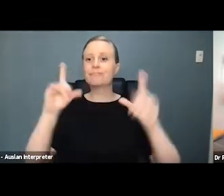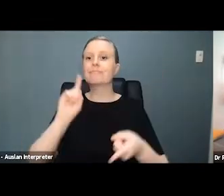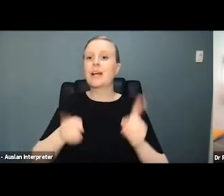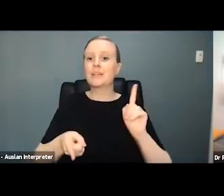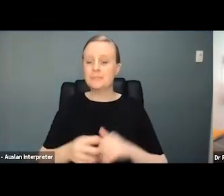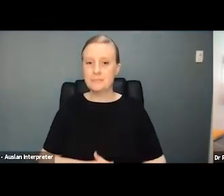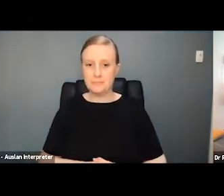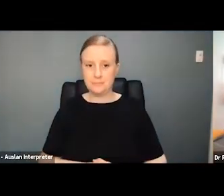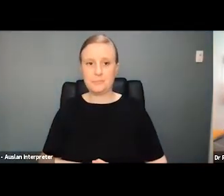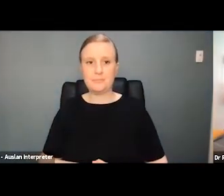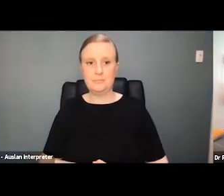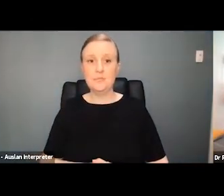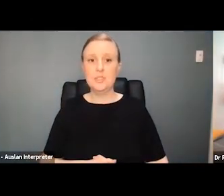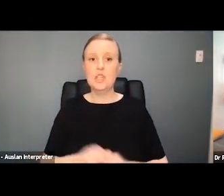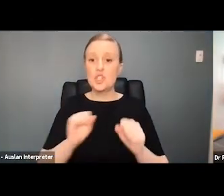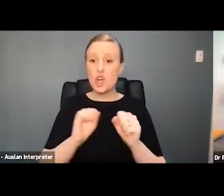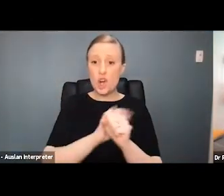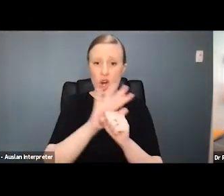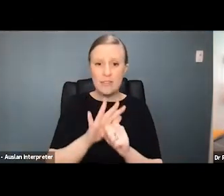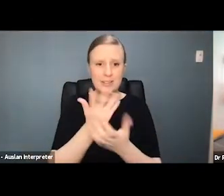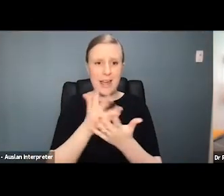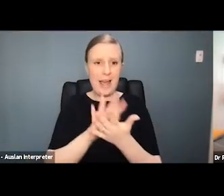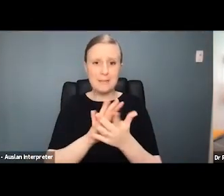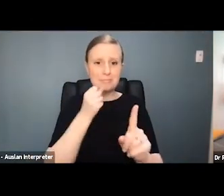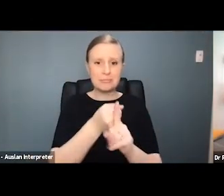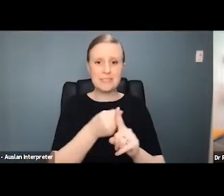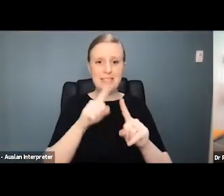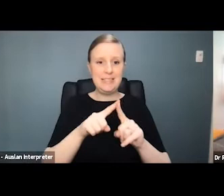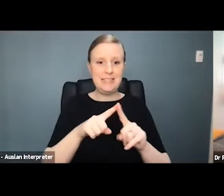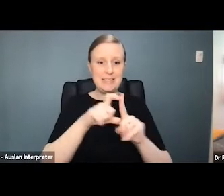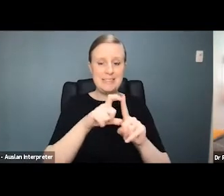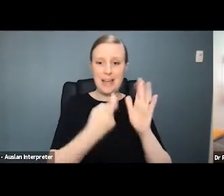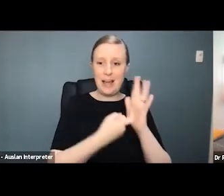the EDRS and the IDRS, both this year and last year.